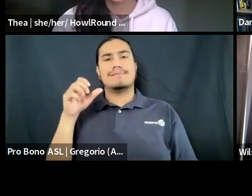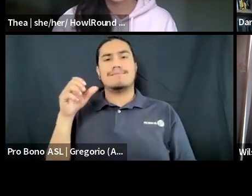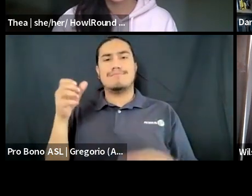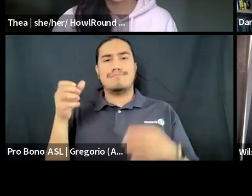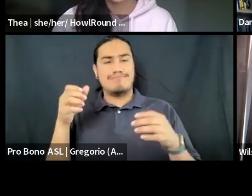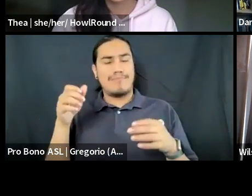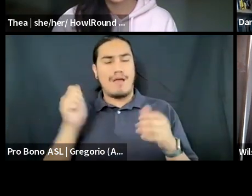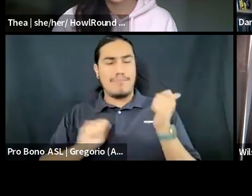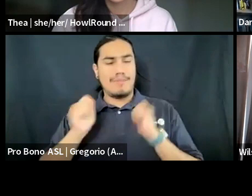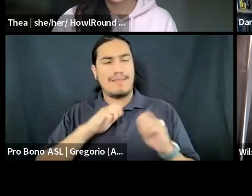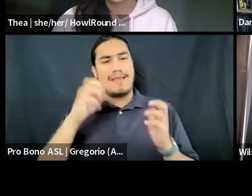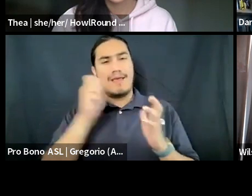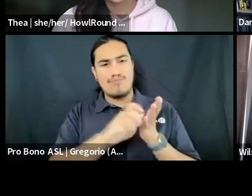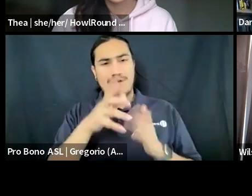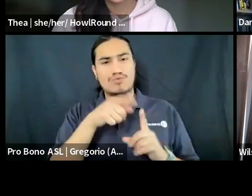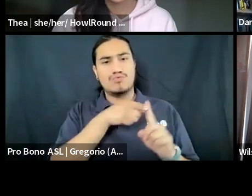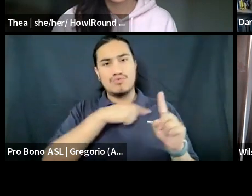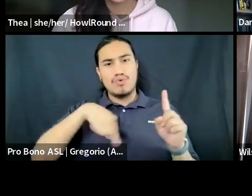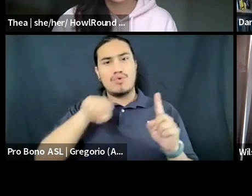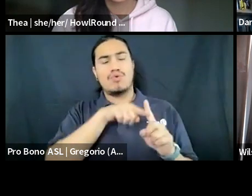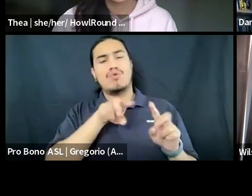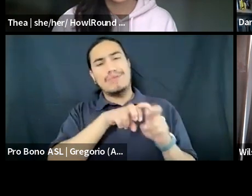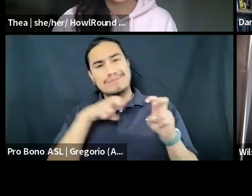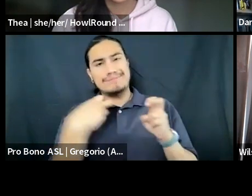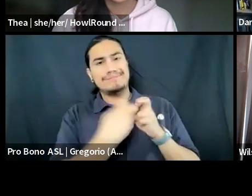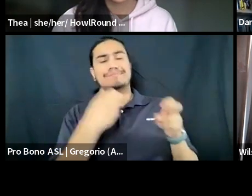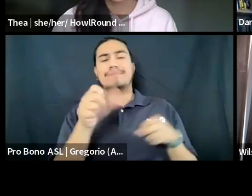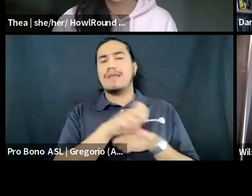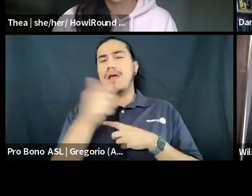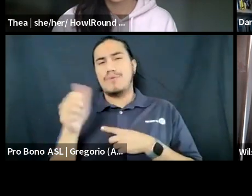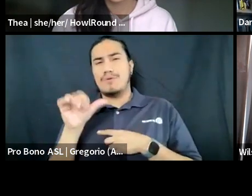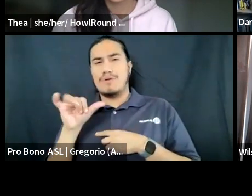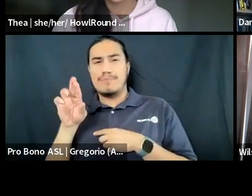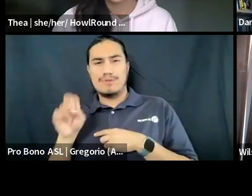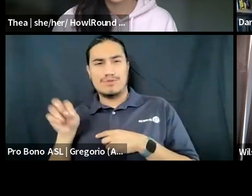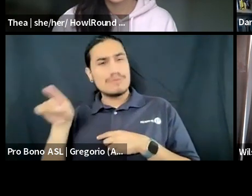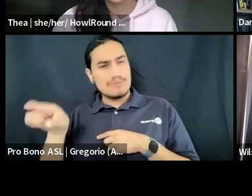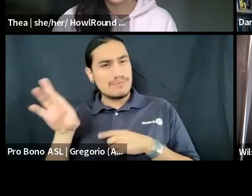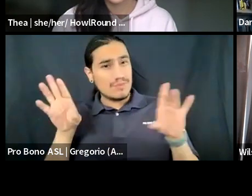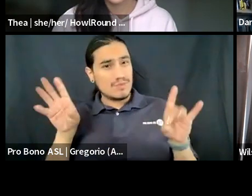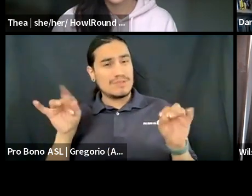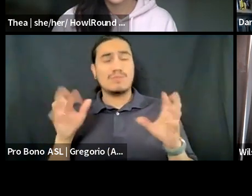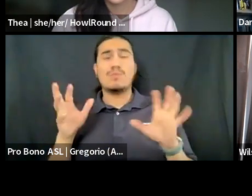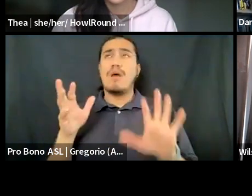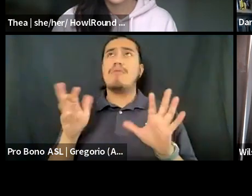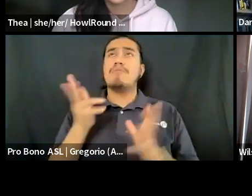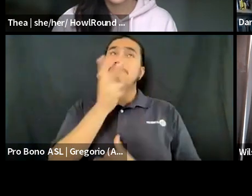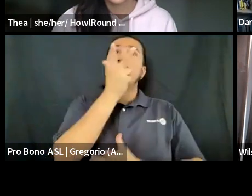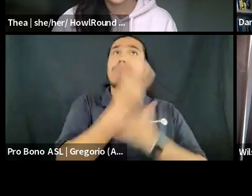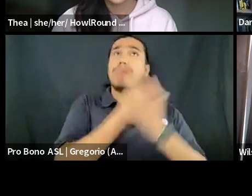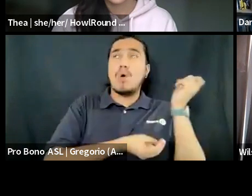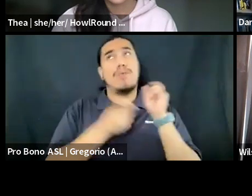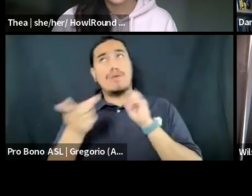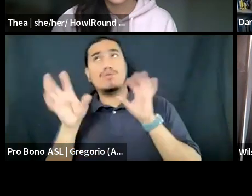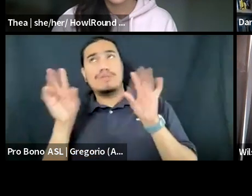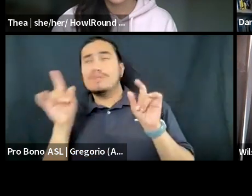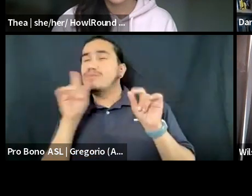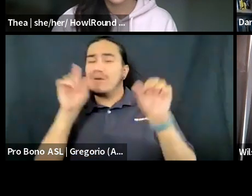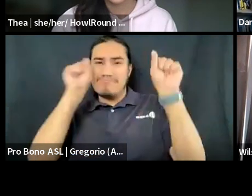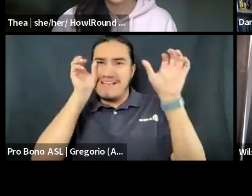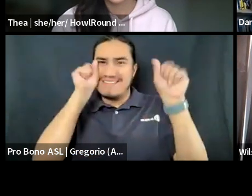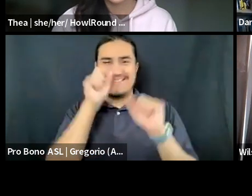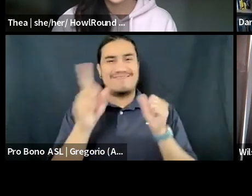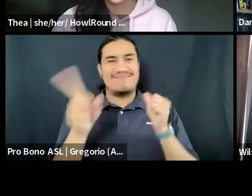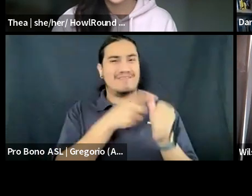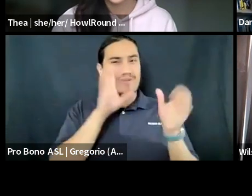what is this Greater Good Commission that you did, especially, you know, well, actually both that you did were incredible. The first